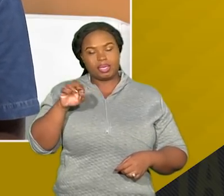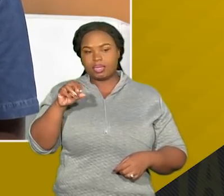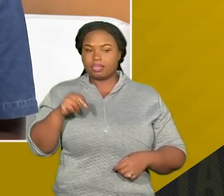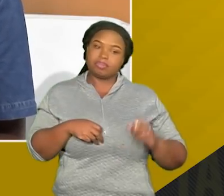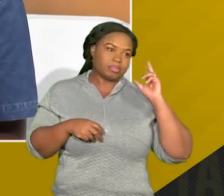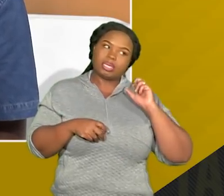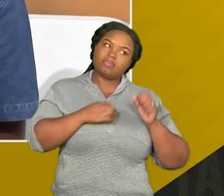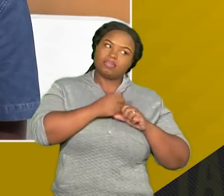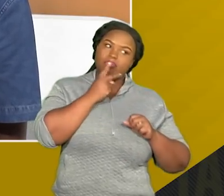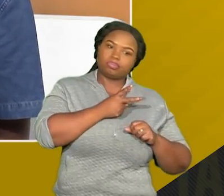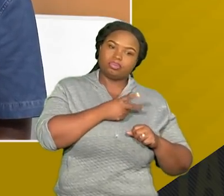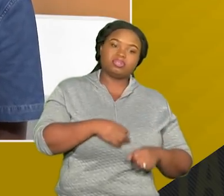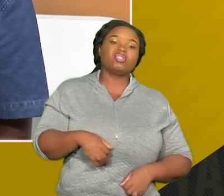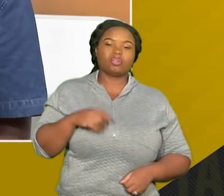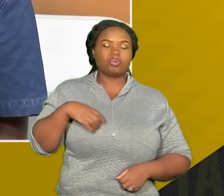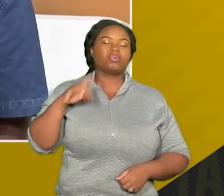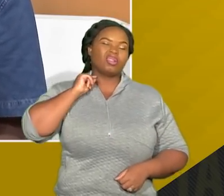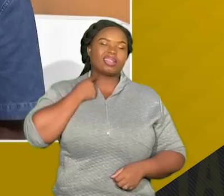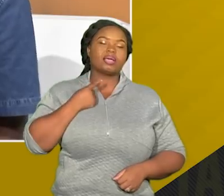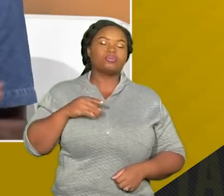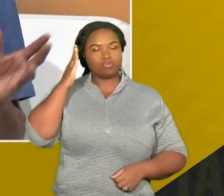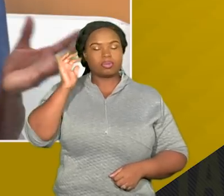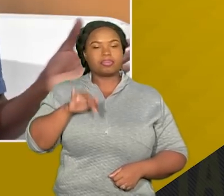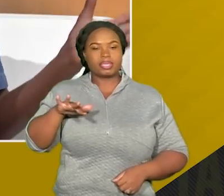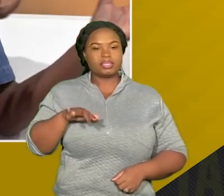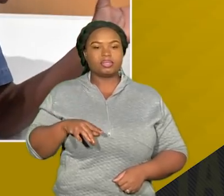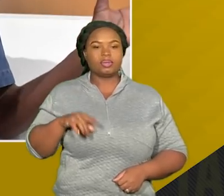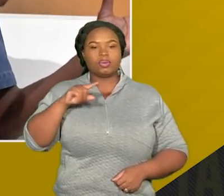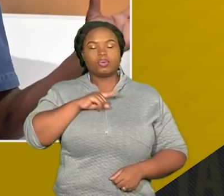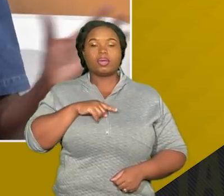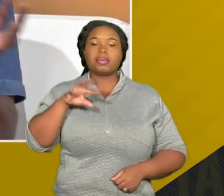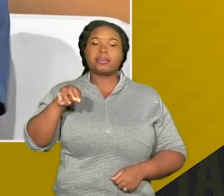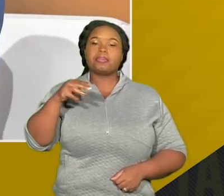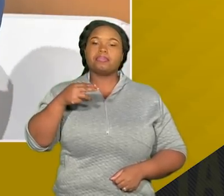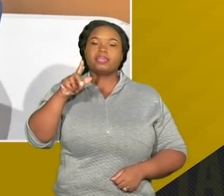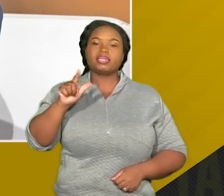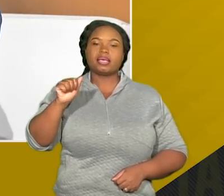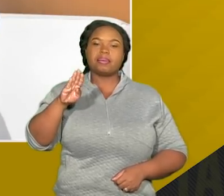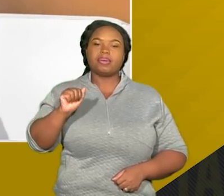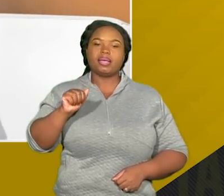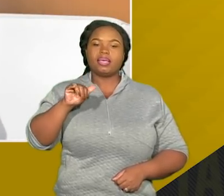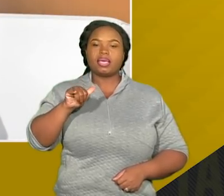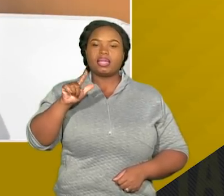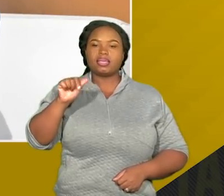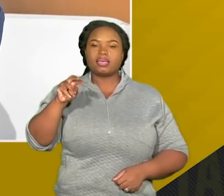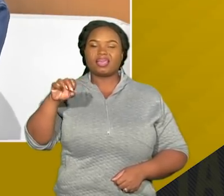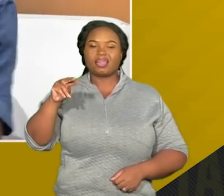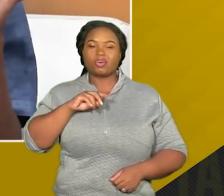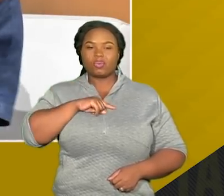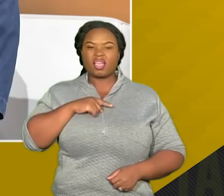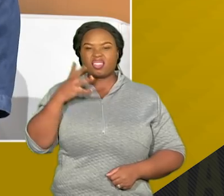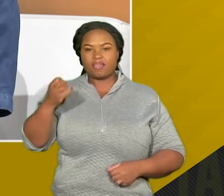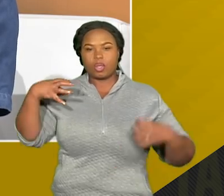I'm getting it. Yeah, Vele, you know the place. Because apparently Kwamhlabelingani, Buloi is so hectic that Baloi went to the